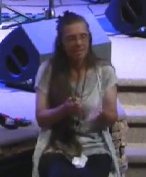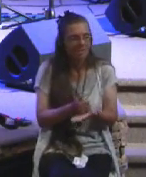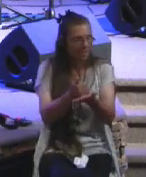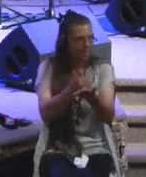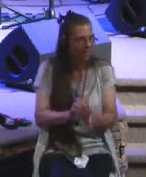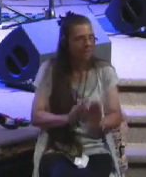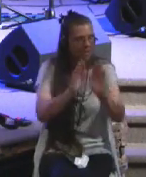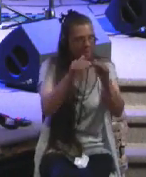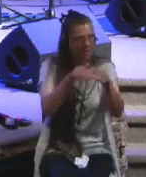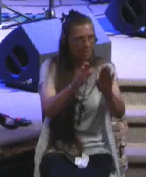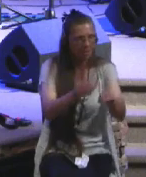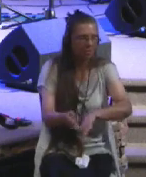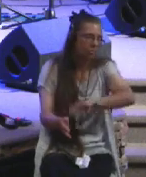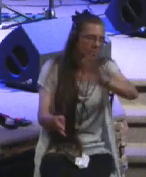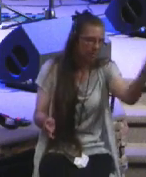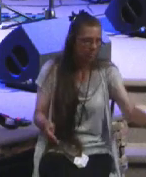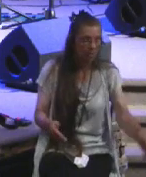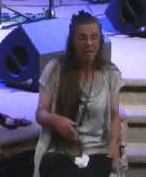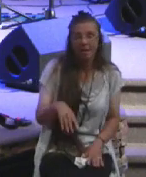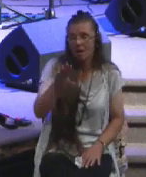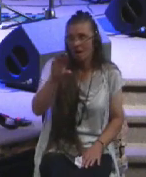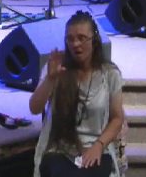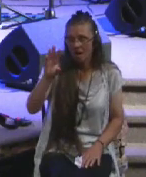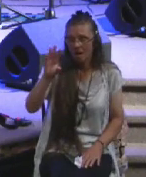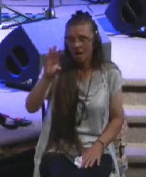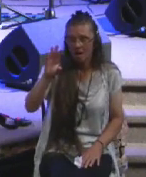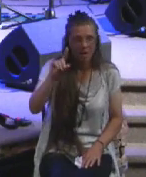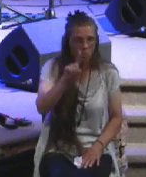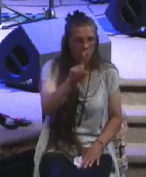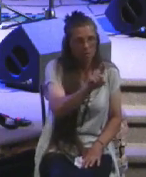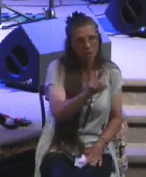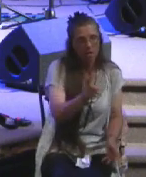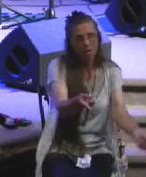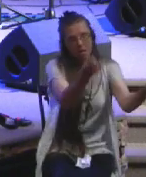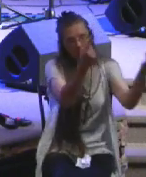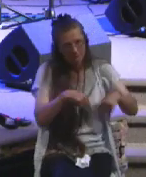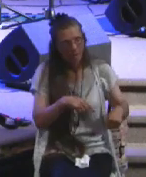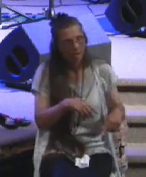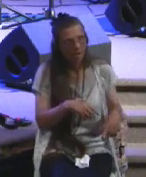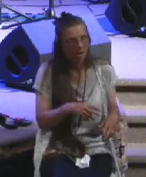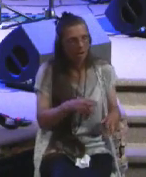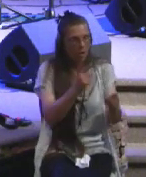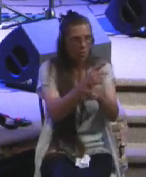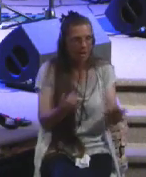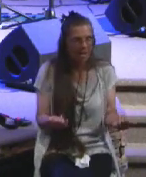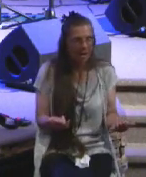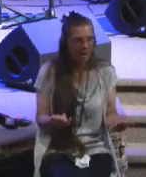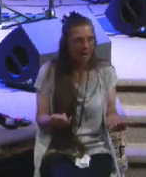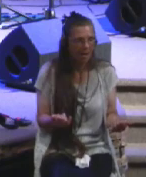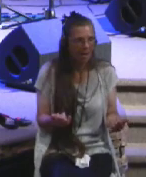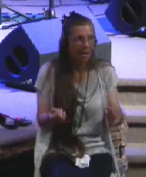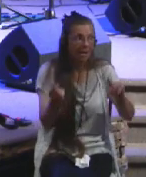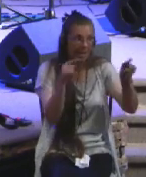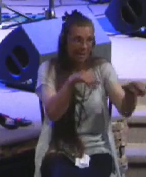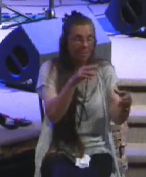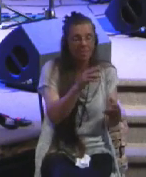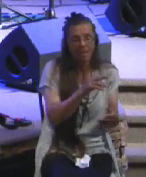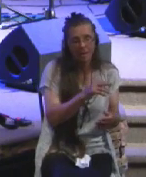eventually down the river barreled out, and we had to call 911, get Hot Springs County to come up, and she's right now, I think, a guest of Hot Springs